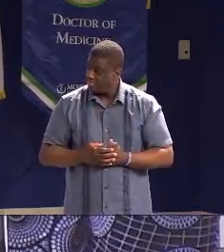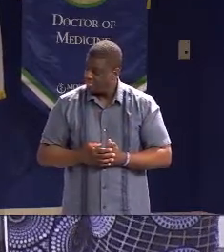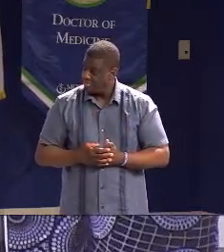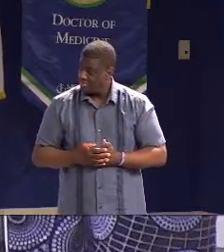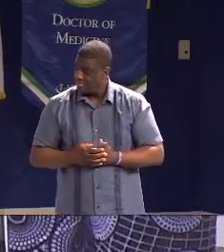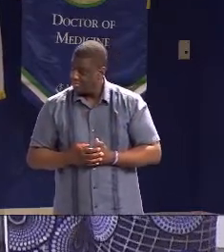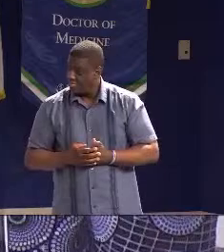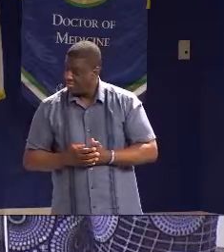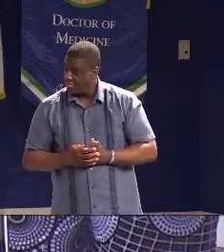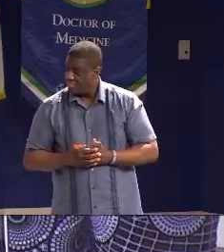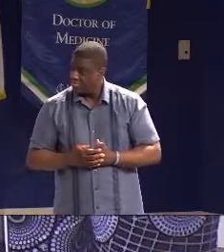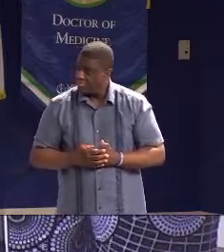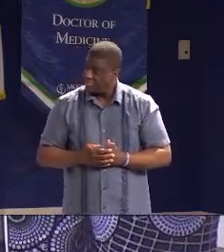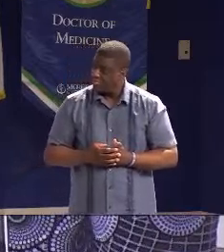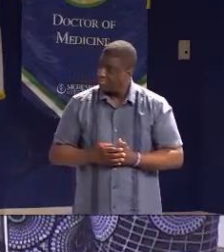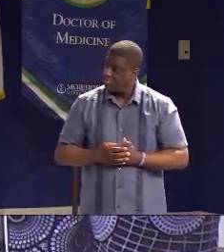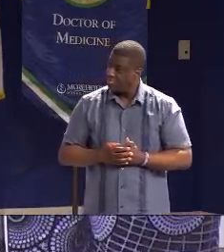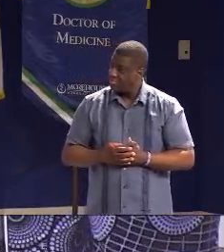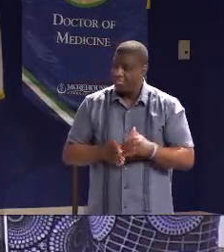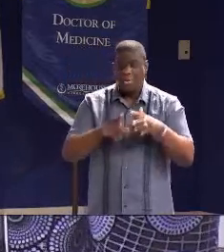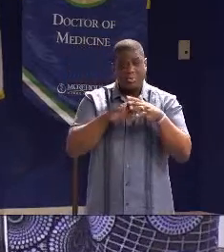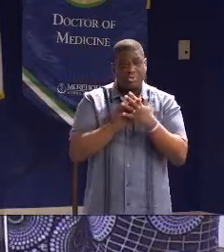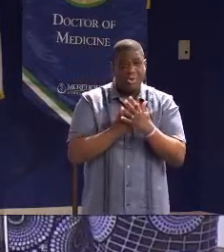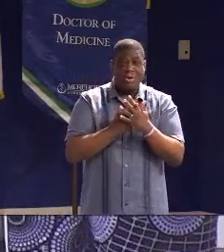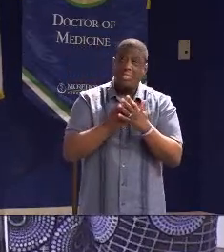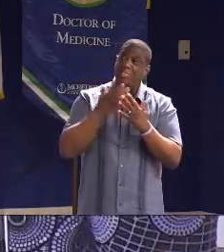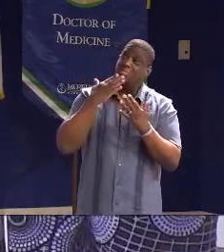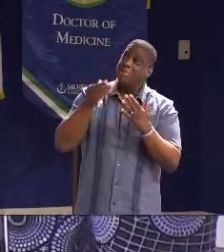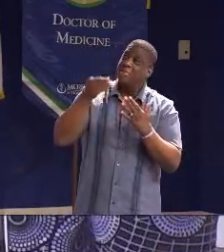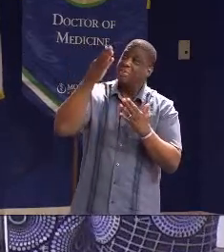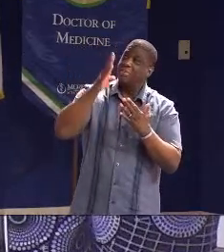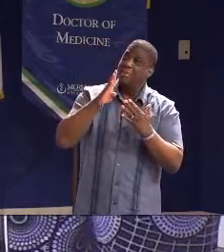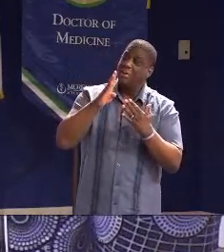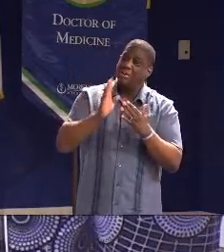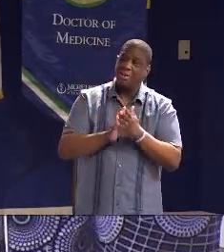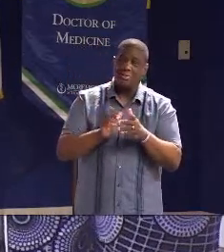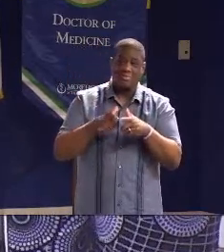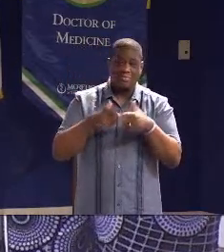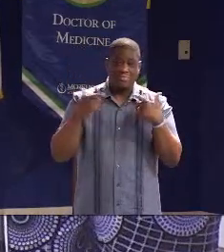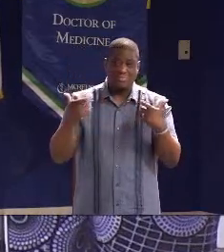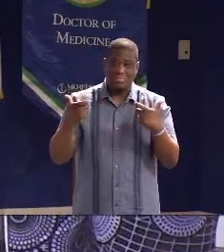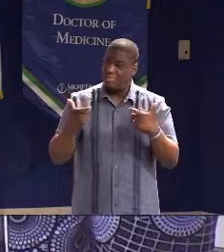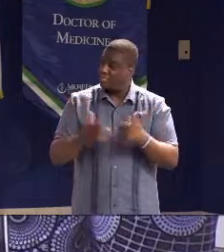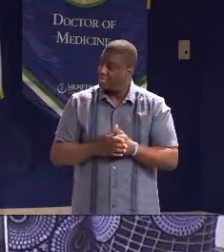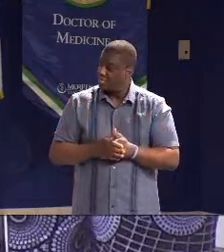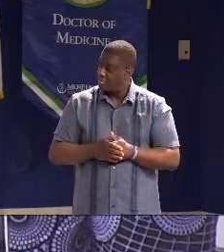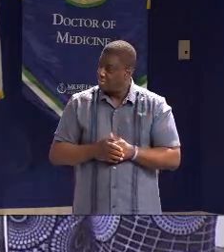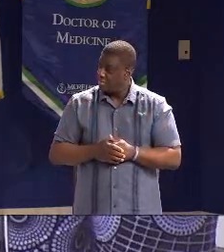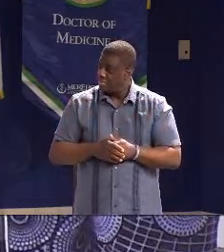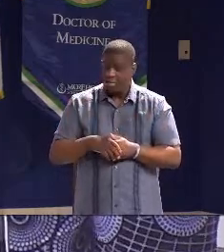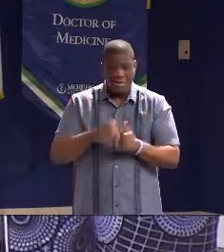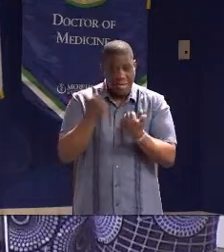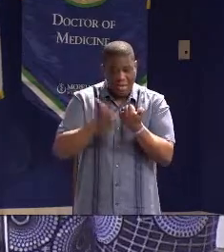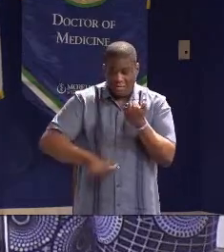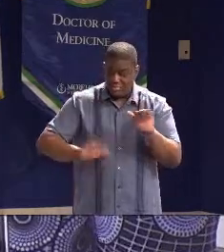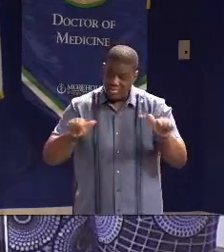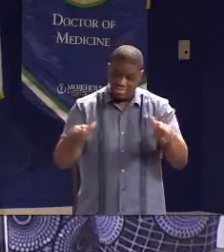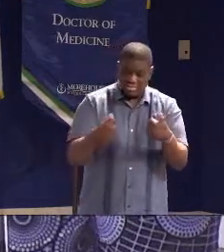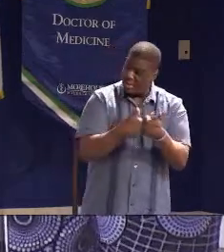for me, and I just want to start by thanking God. It's His grace that has kept me through every challenge.